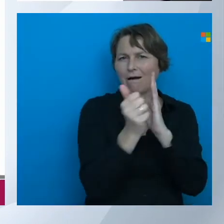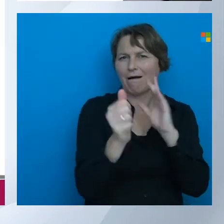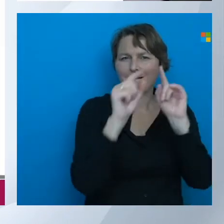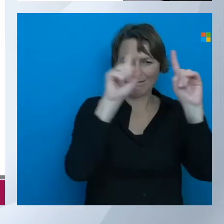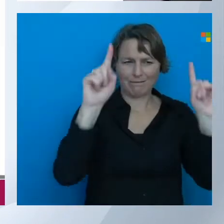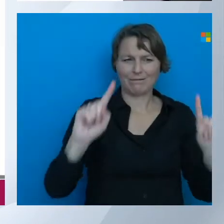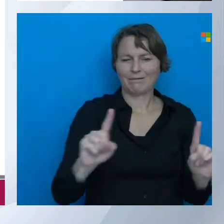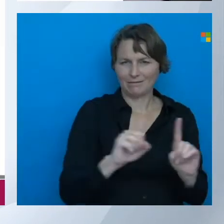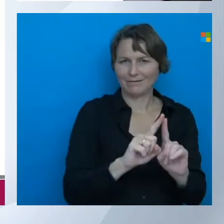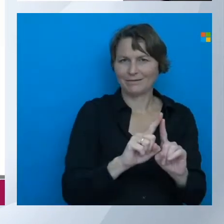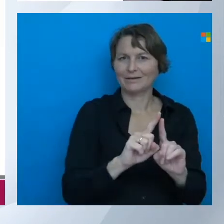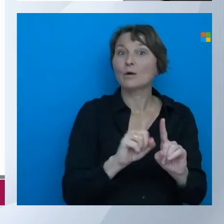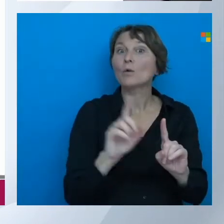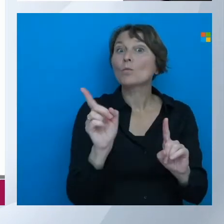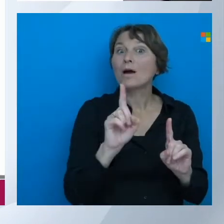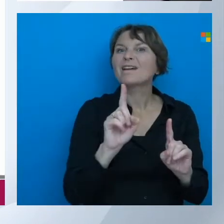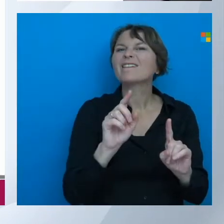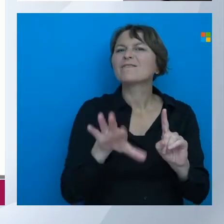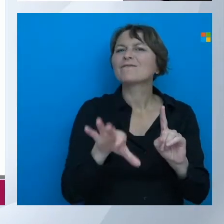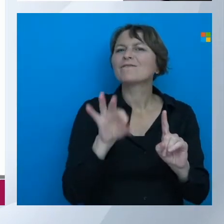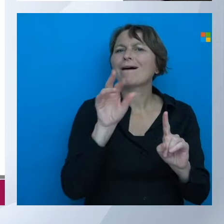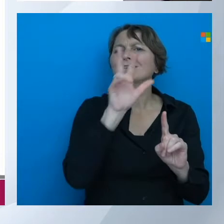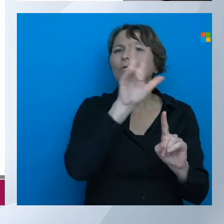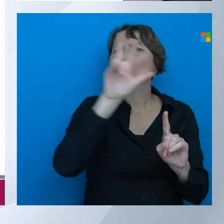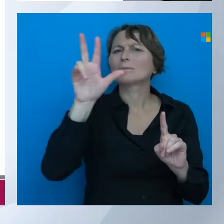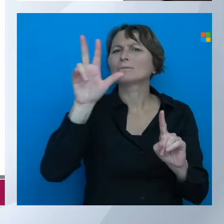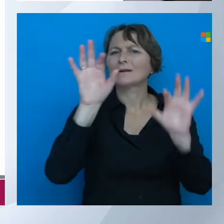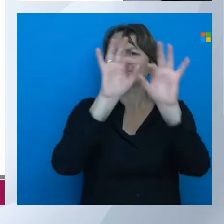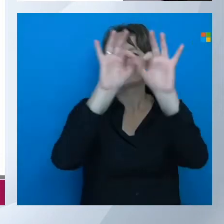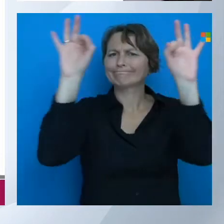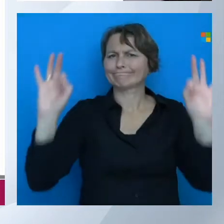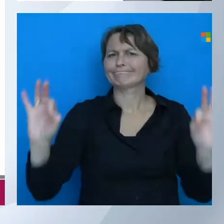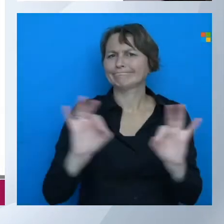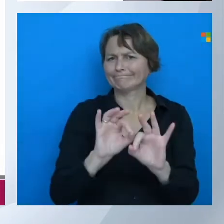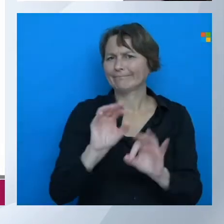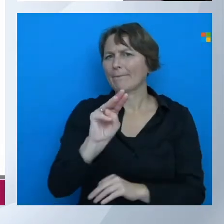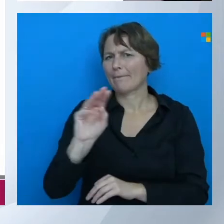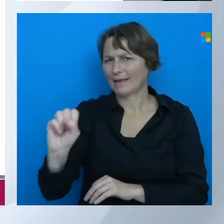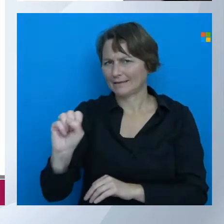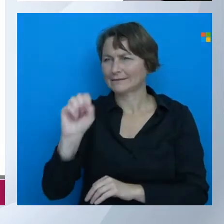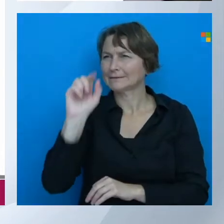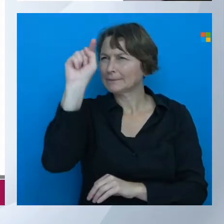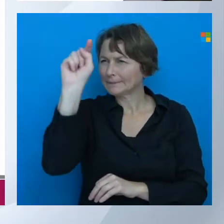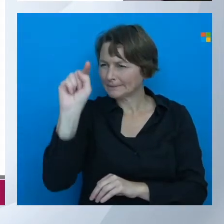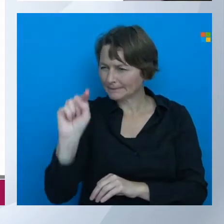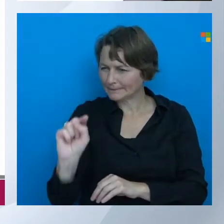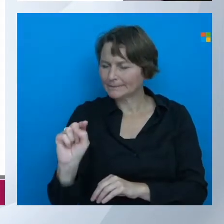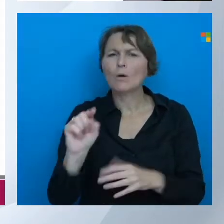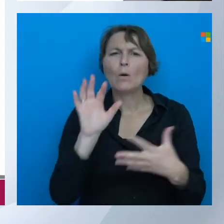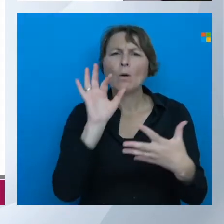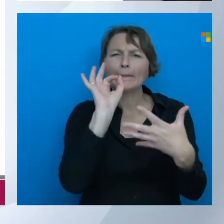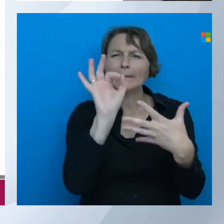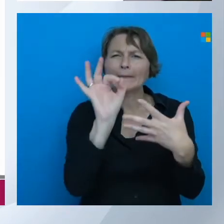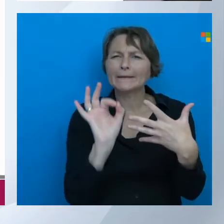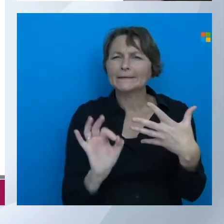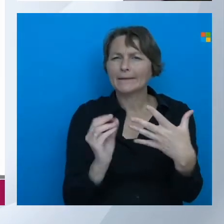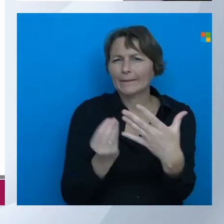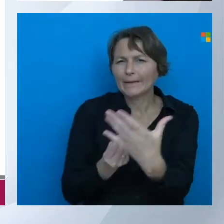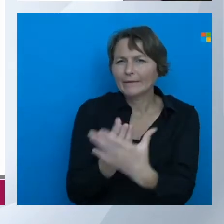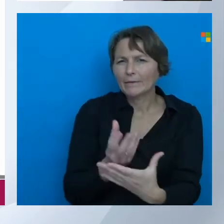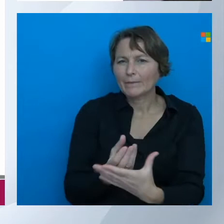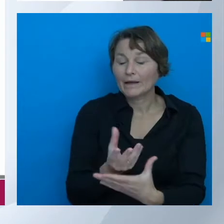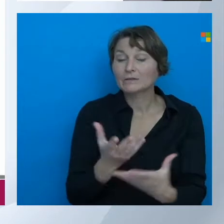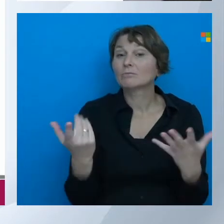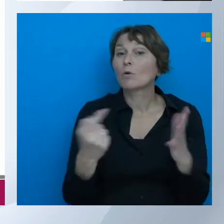documentations that will give you all the detailed information. As I said, for instance, if you want to add a public